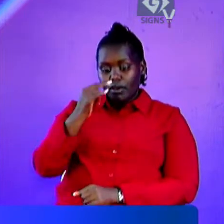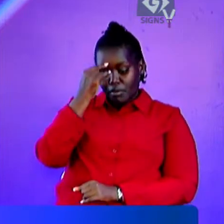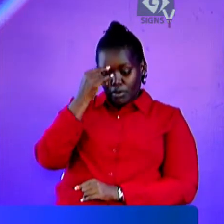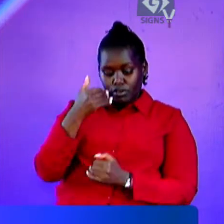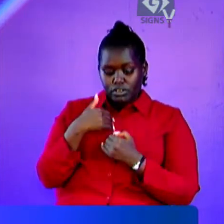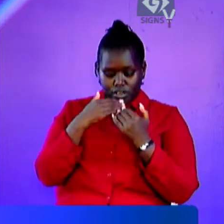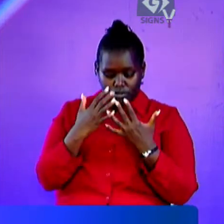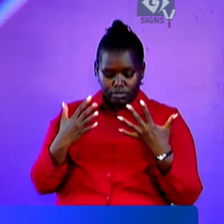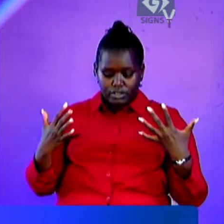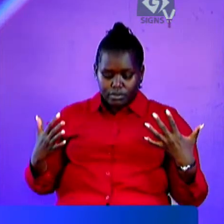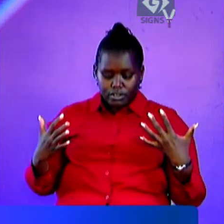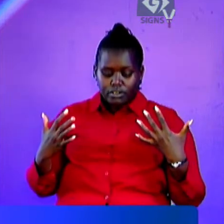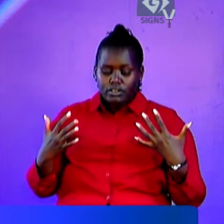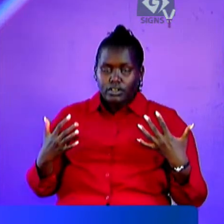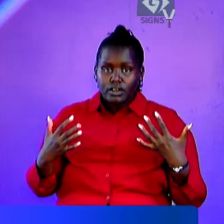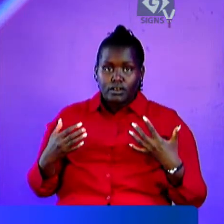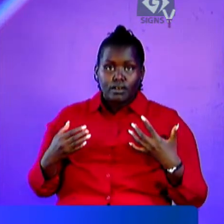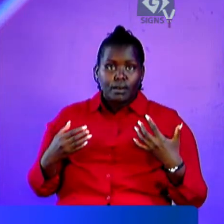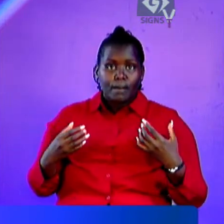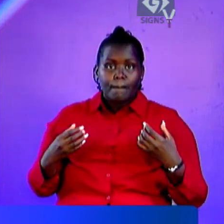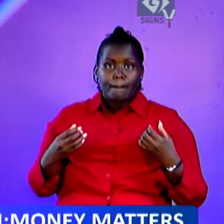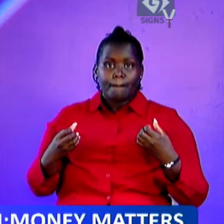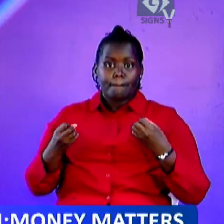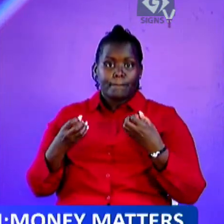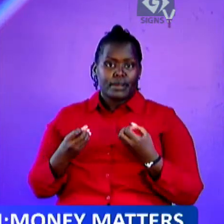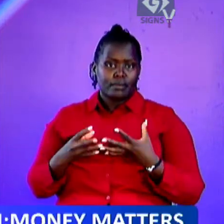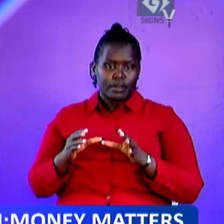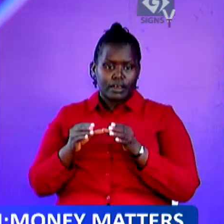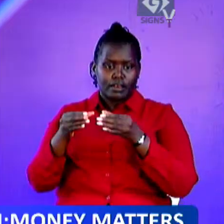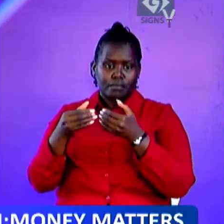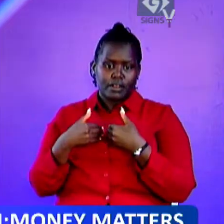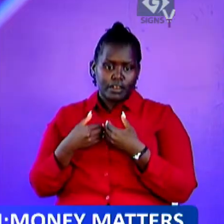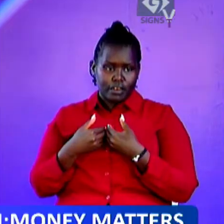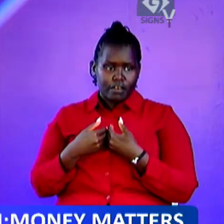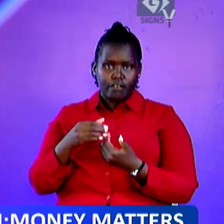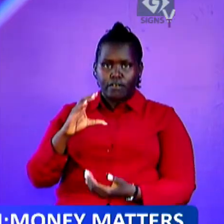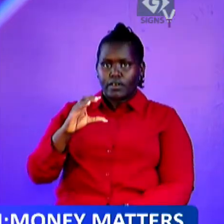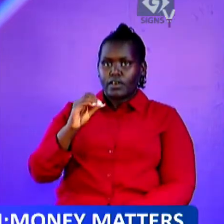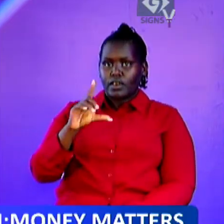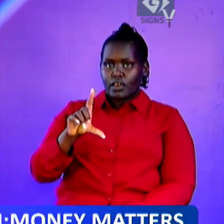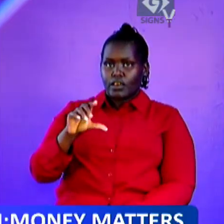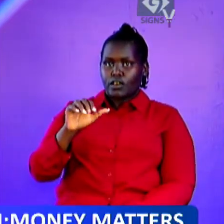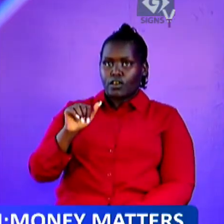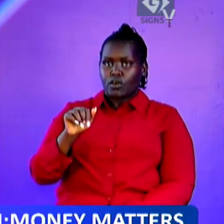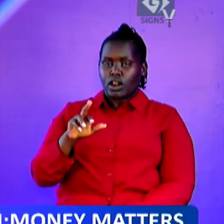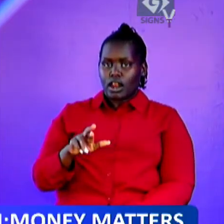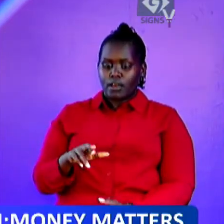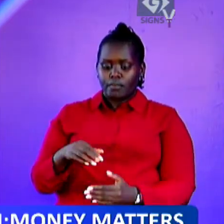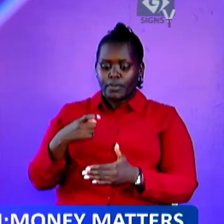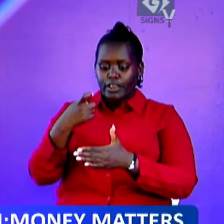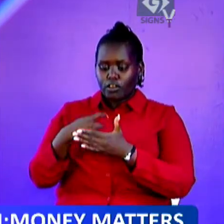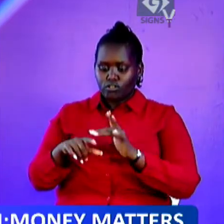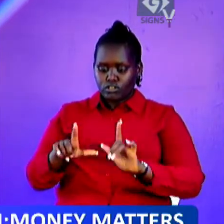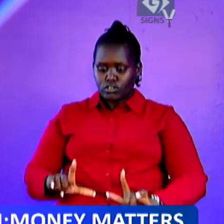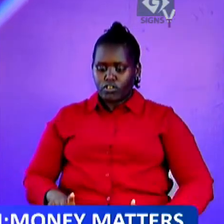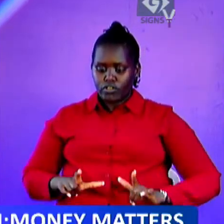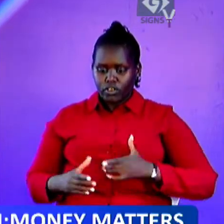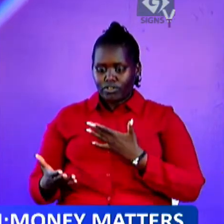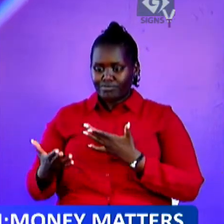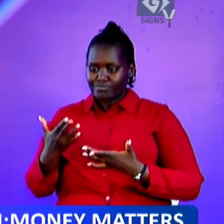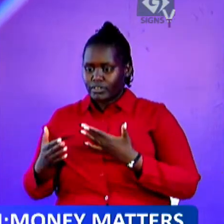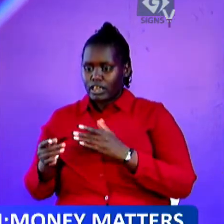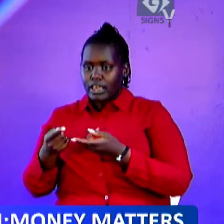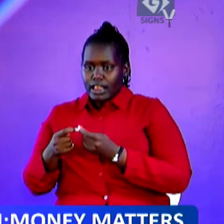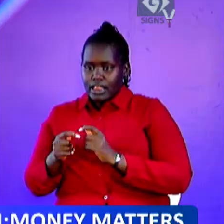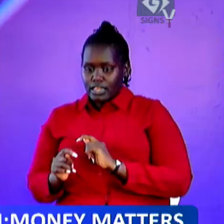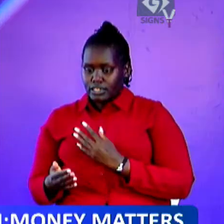something. Most corporates have something called COLA, the cost of living adjustment. So what they do is they're trying to